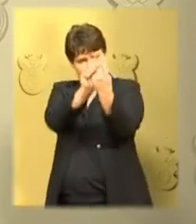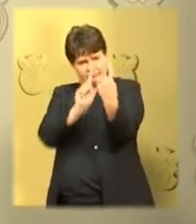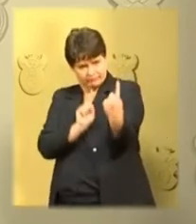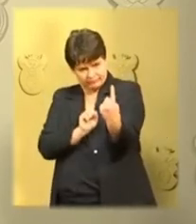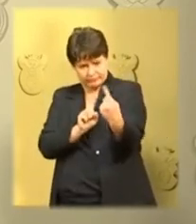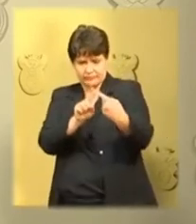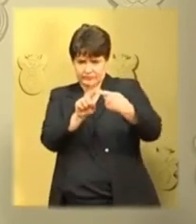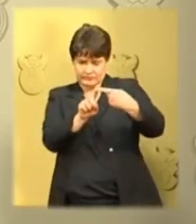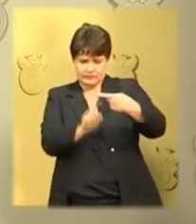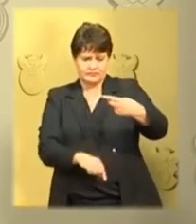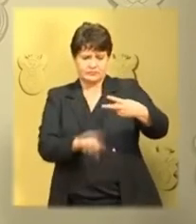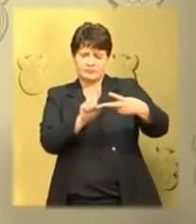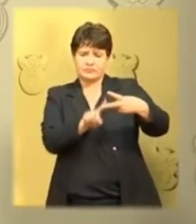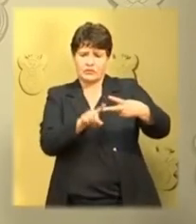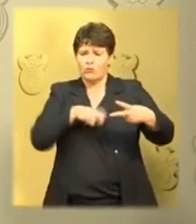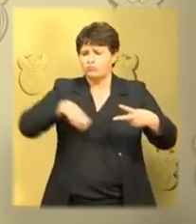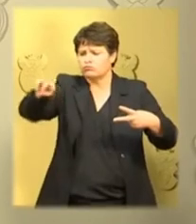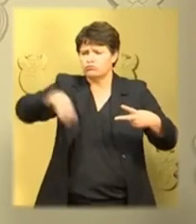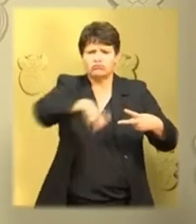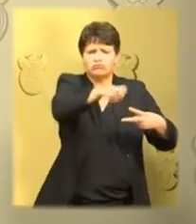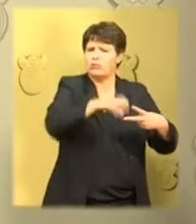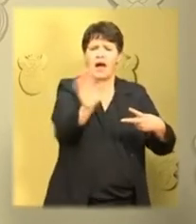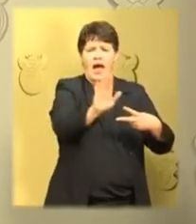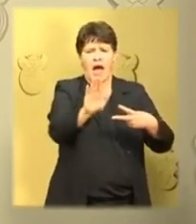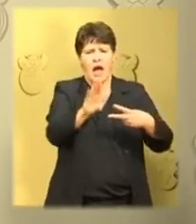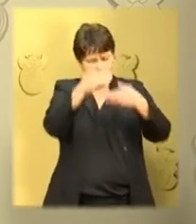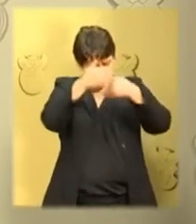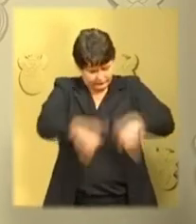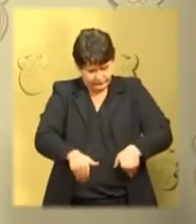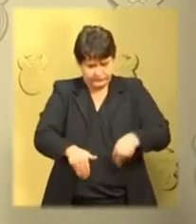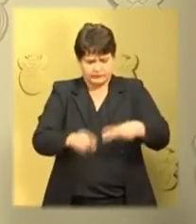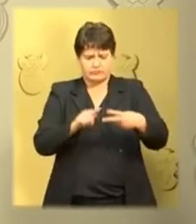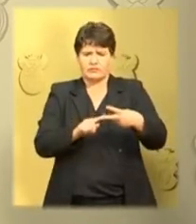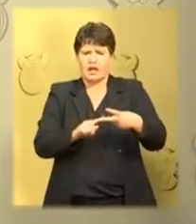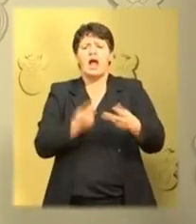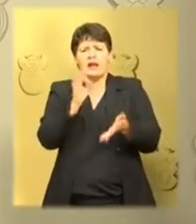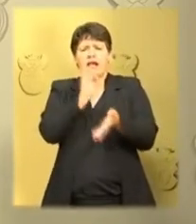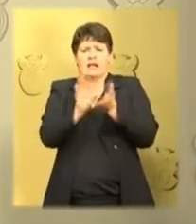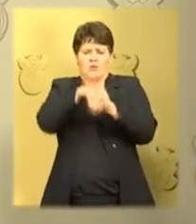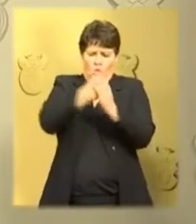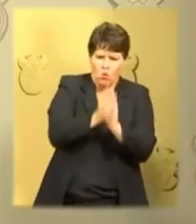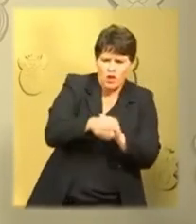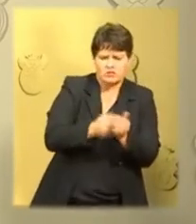restriction of movement, and stringent basic hygiene practices.